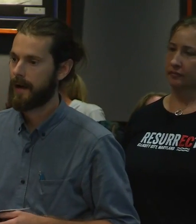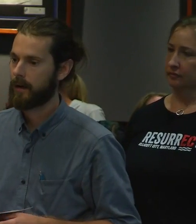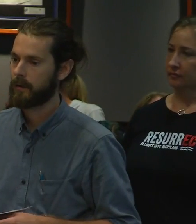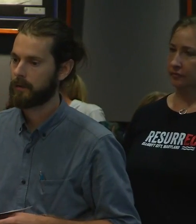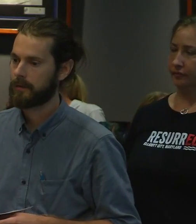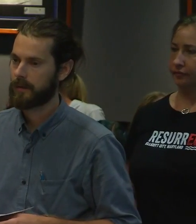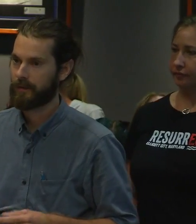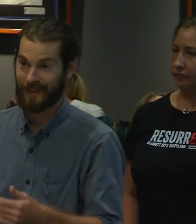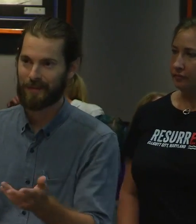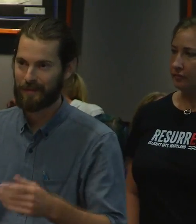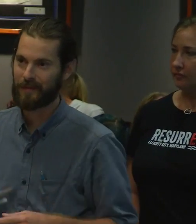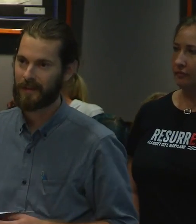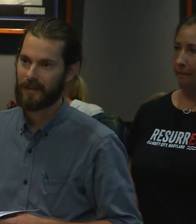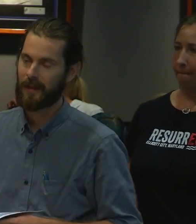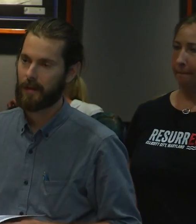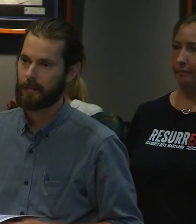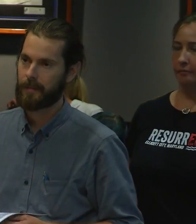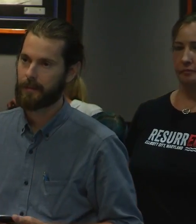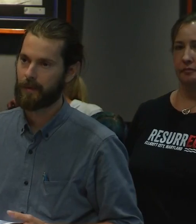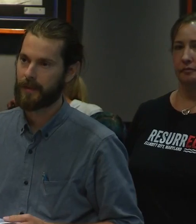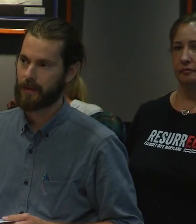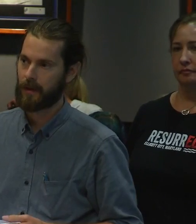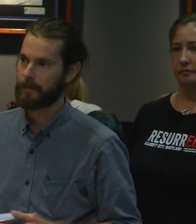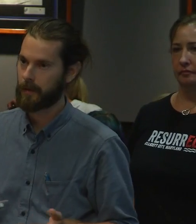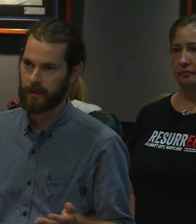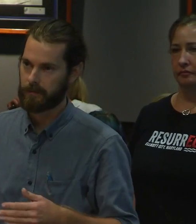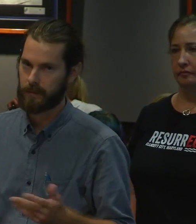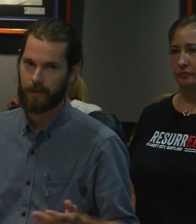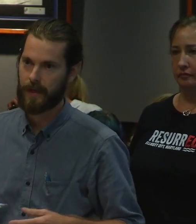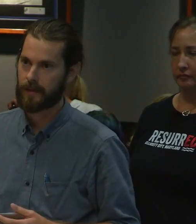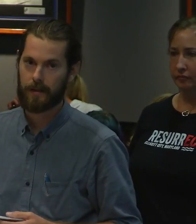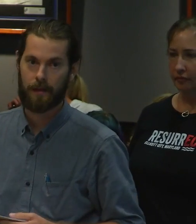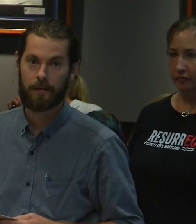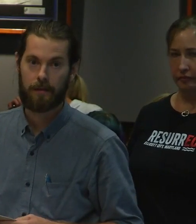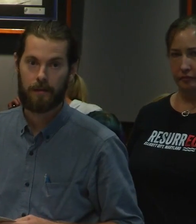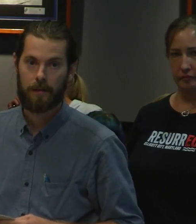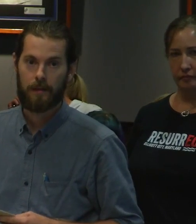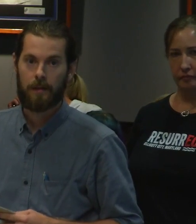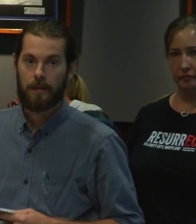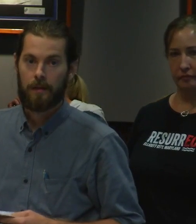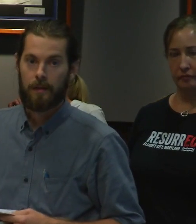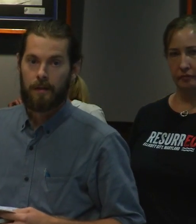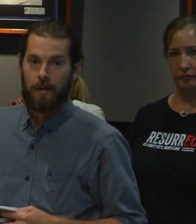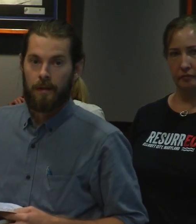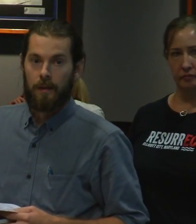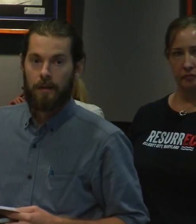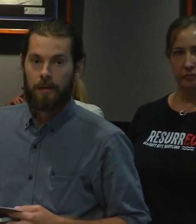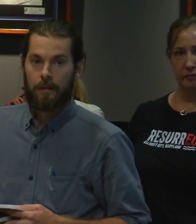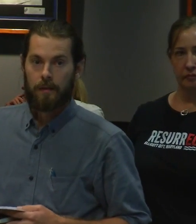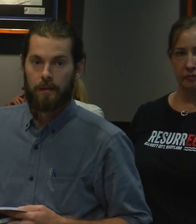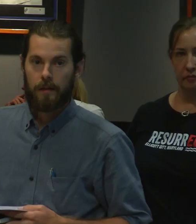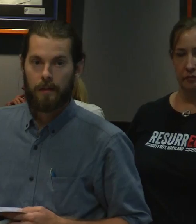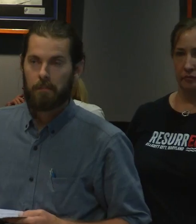out how effective the improvements are, both in conveyance. You're saying going forward, putting in